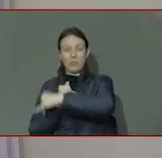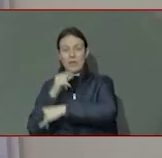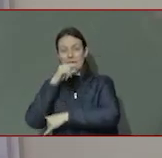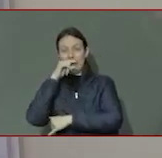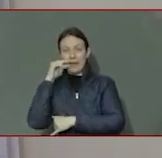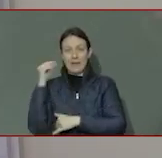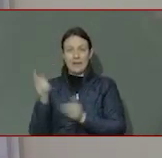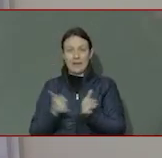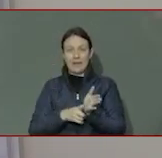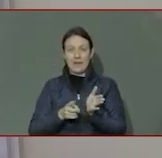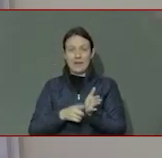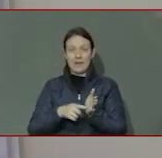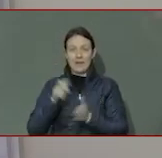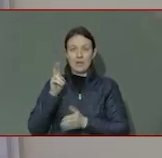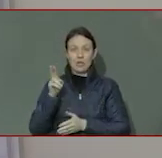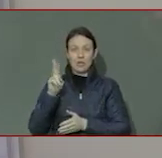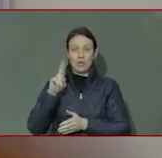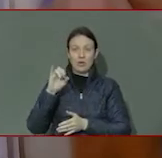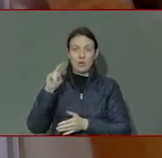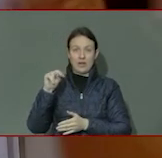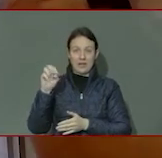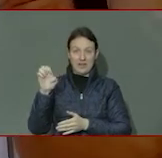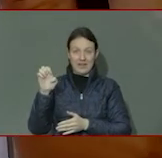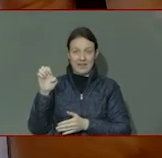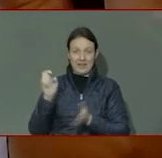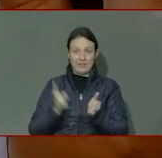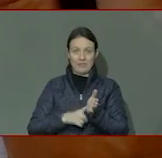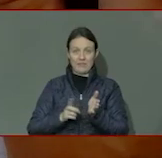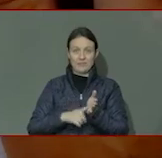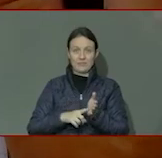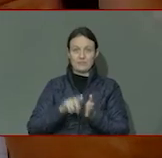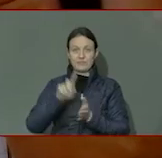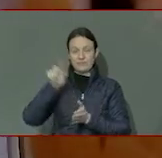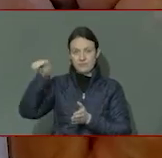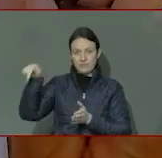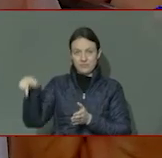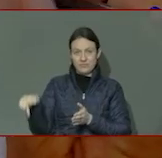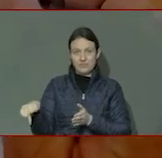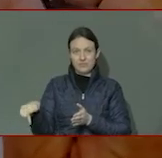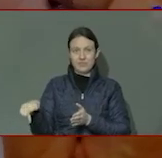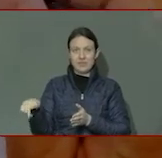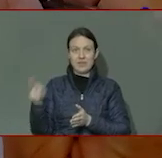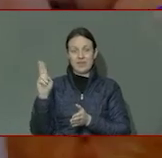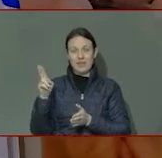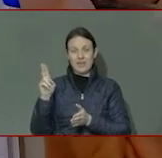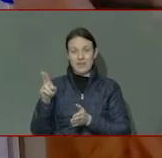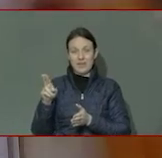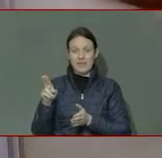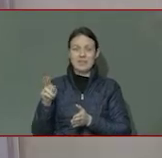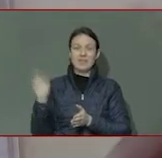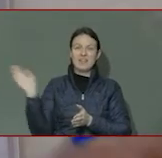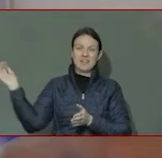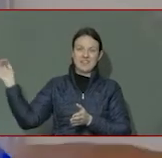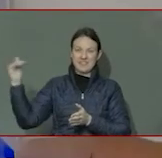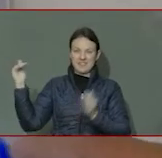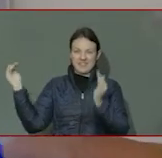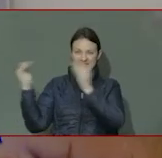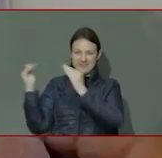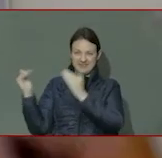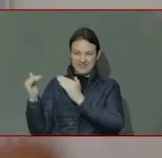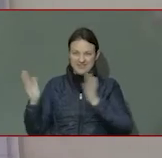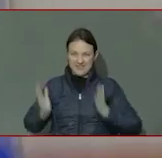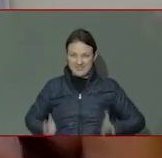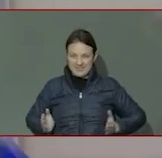tubes that come here from the side, collecting ducts that bring from other nephrons as well from the side. And so they all